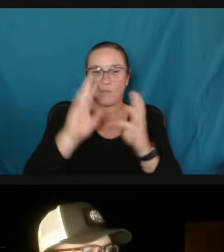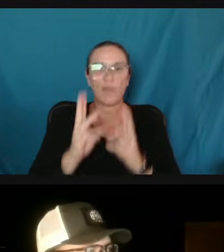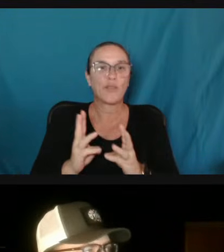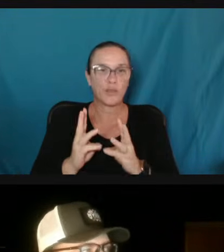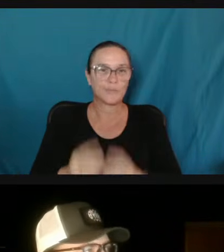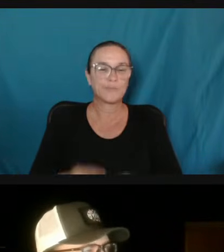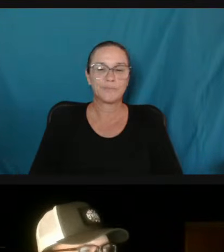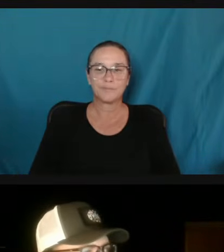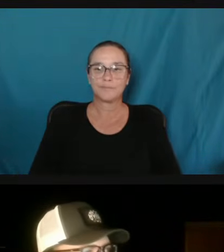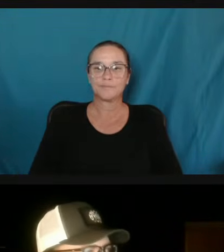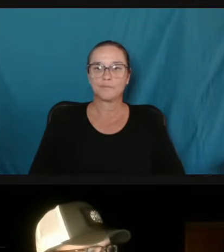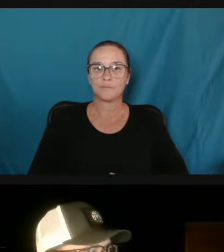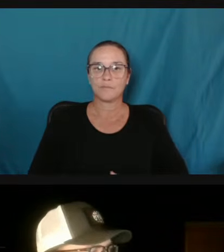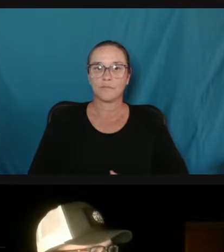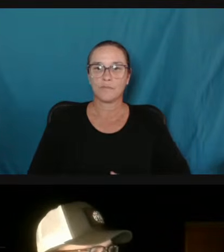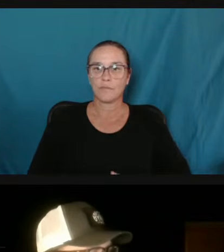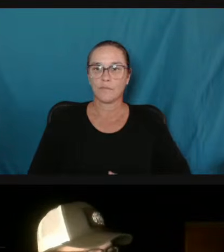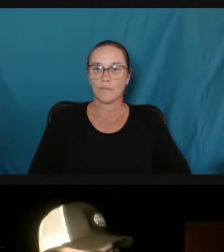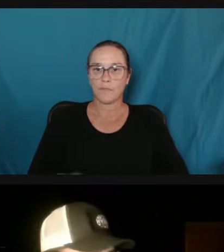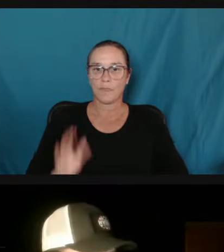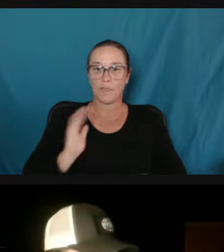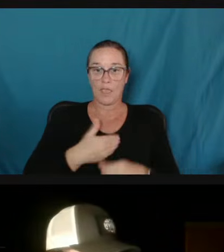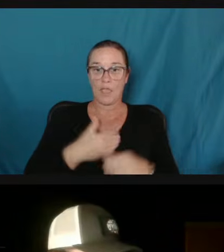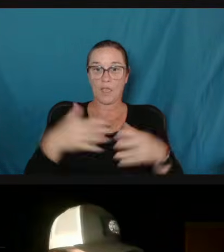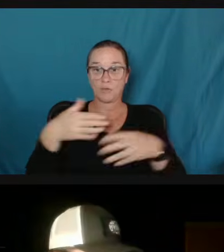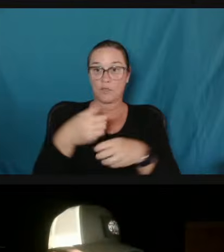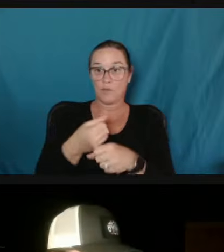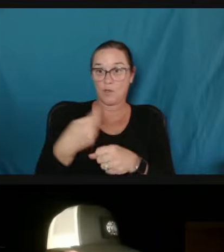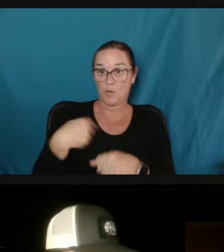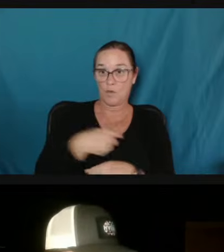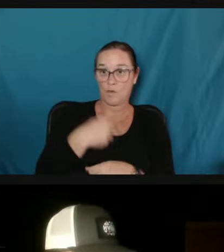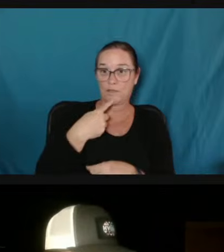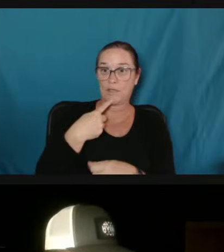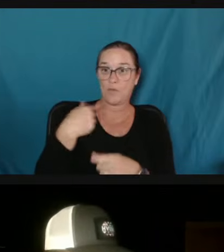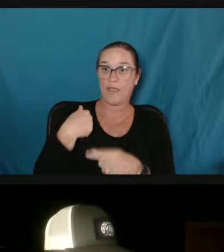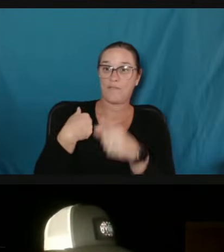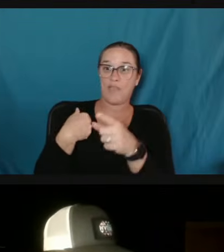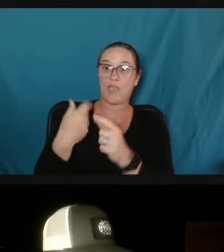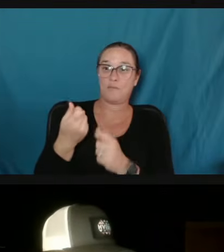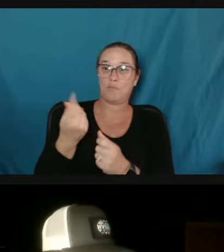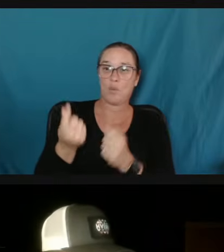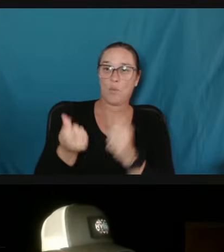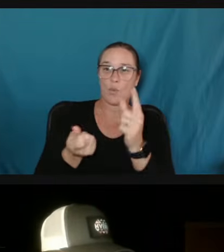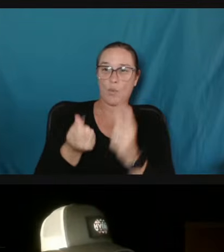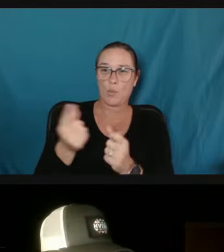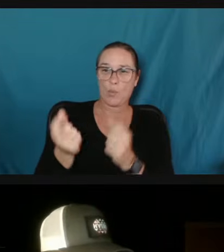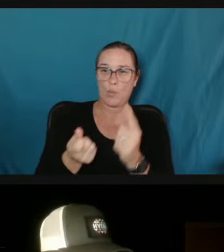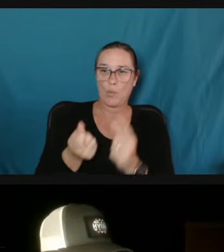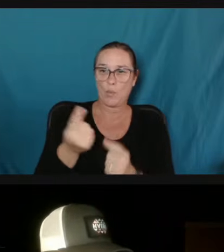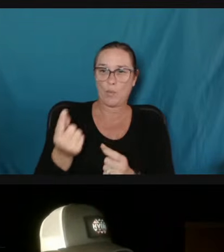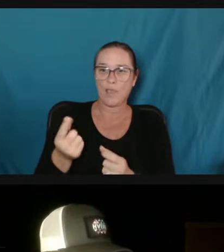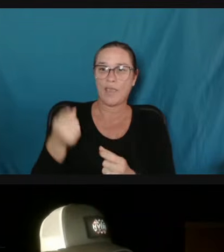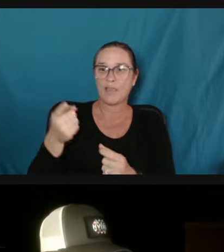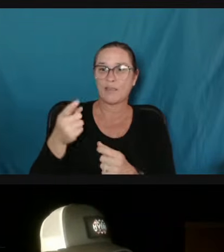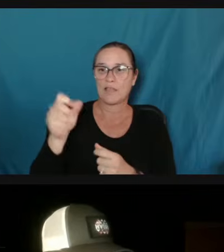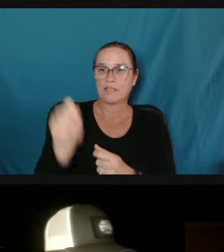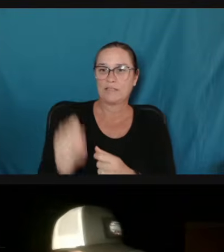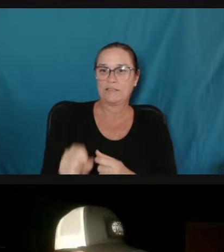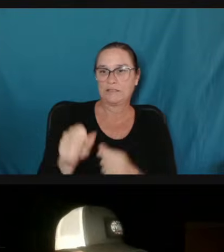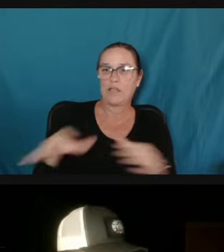And as we mentioned in our summary, there are these occasional bursts of spatter. This here is the V1s. We're looking at the south vent there in the